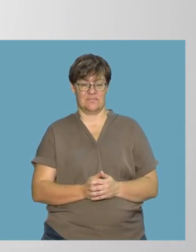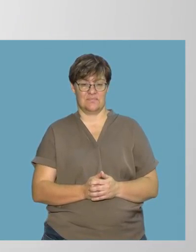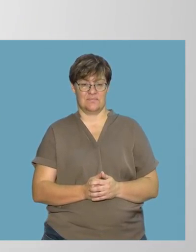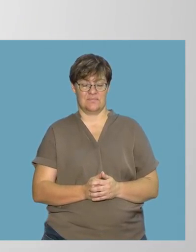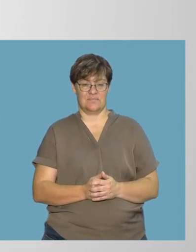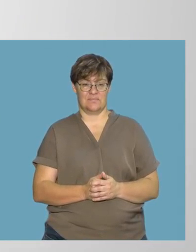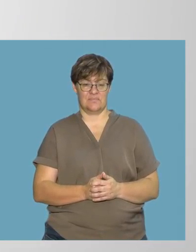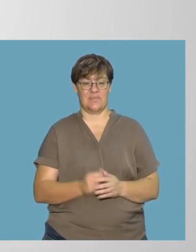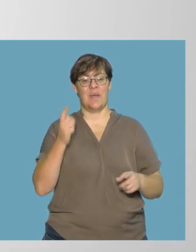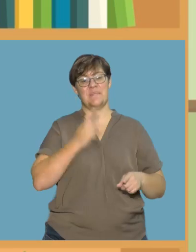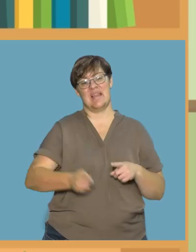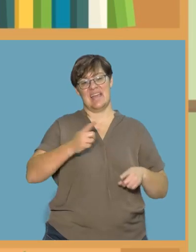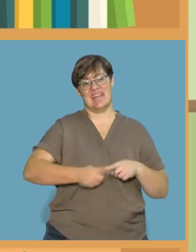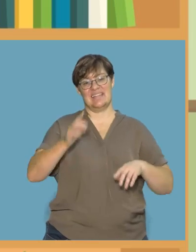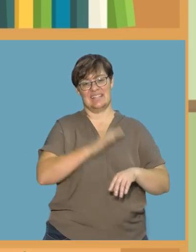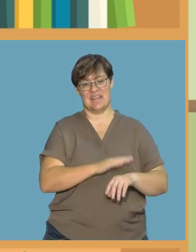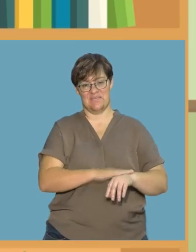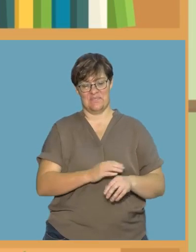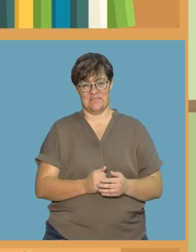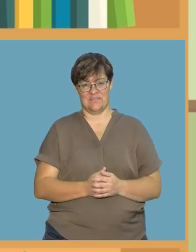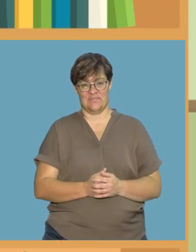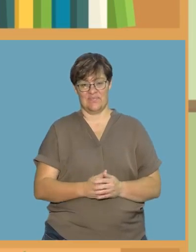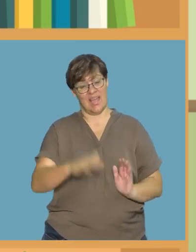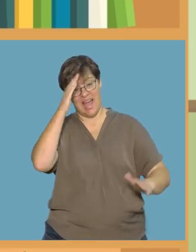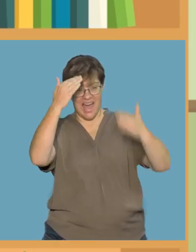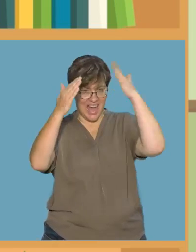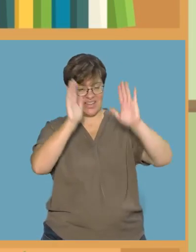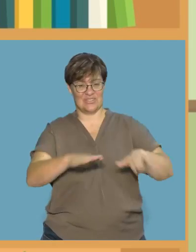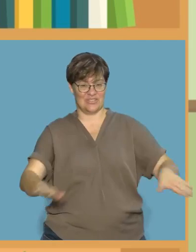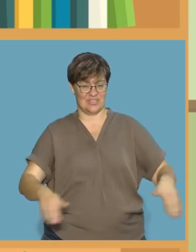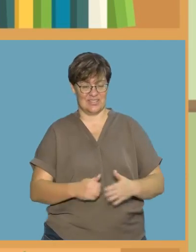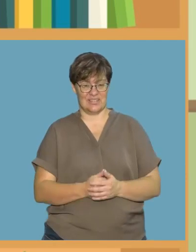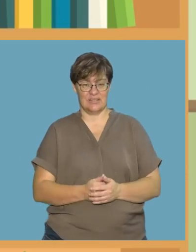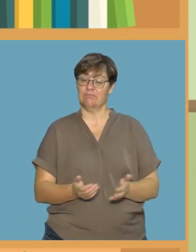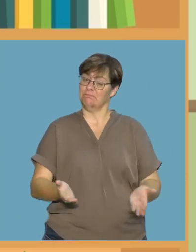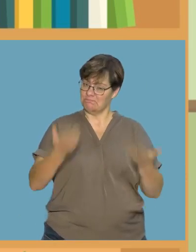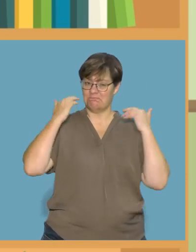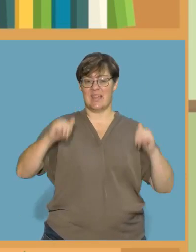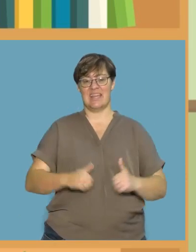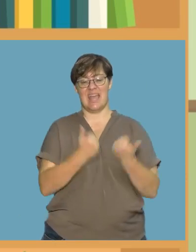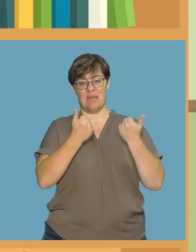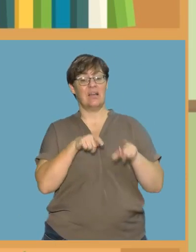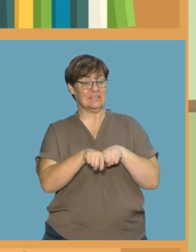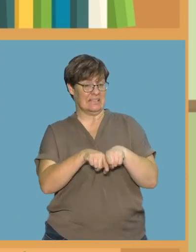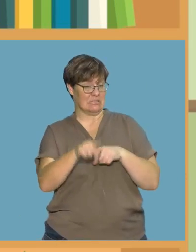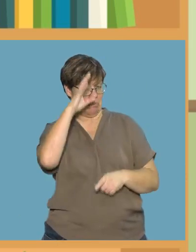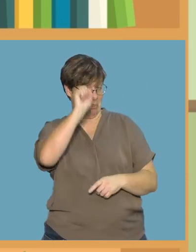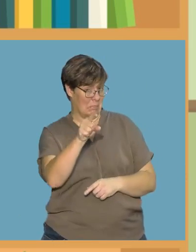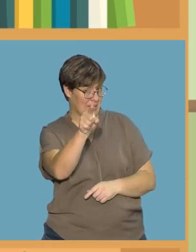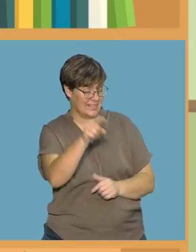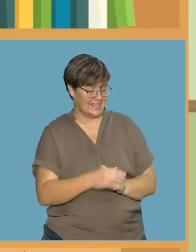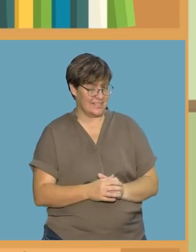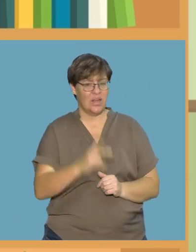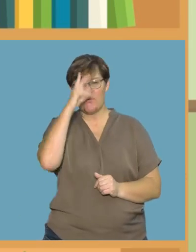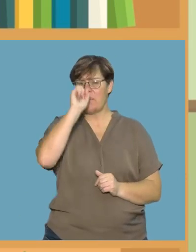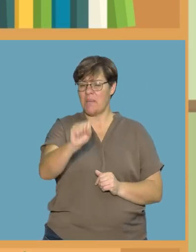Playtime. Hi, children. Let's play a game that tests your memory. Remember how Benny fell out of the